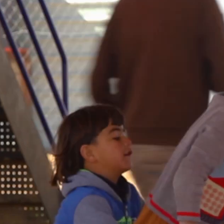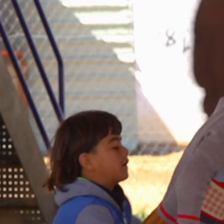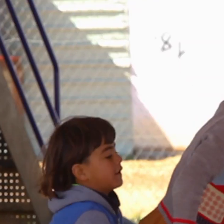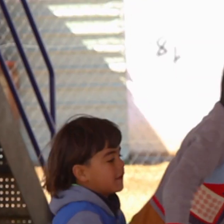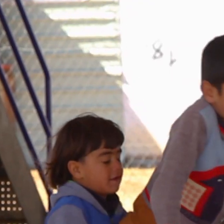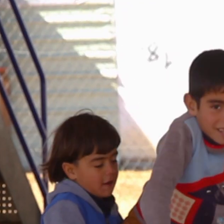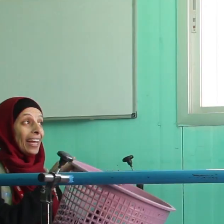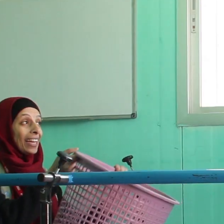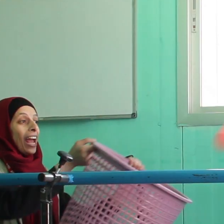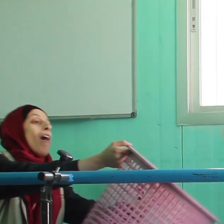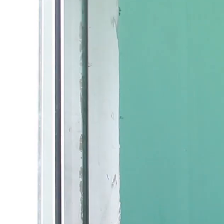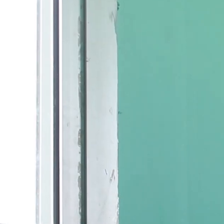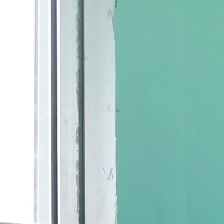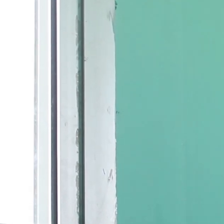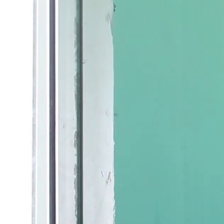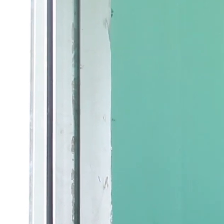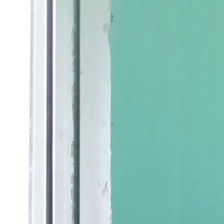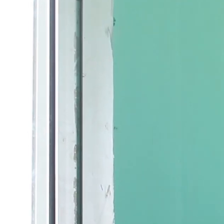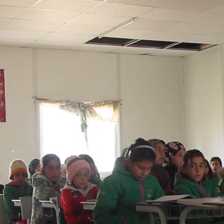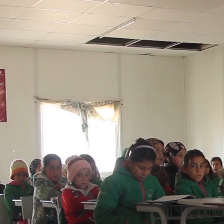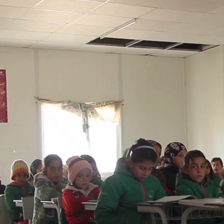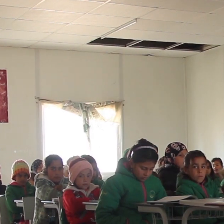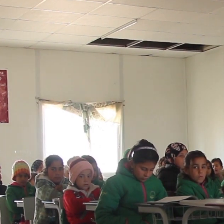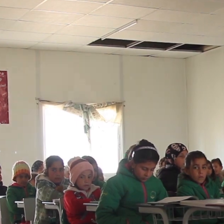with disabilities in schools around the world.